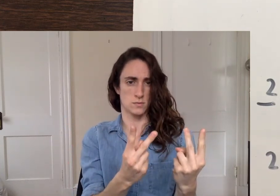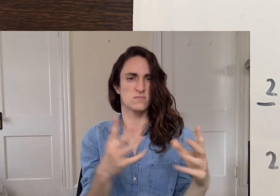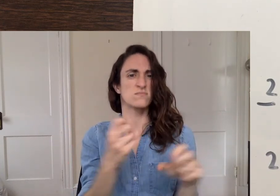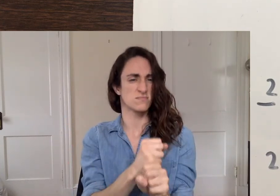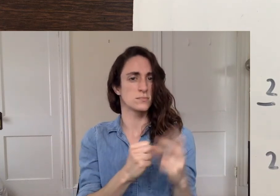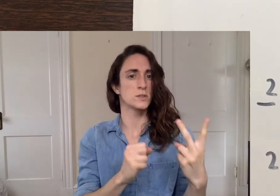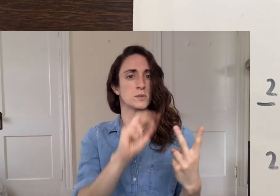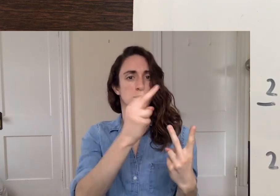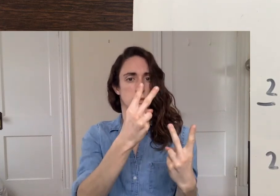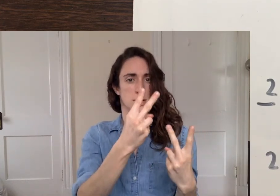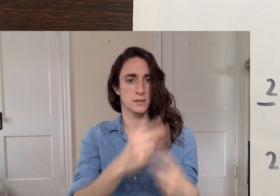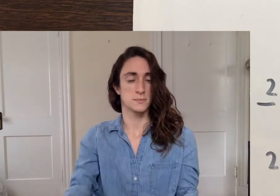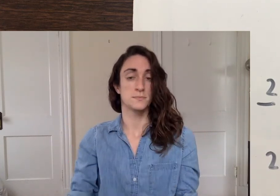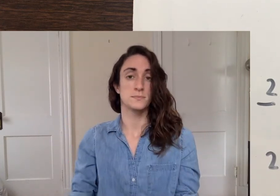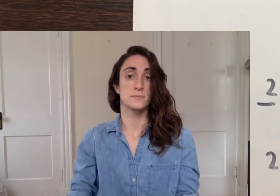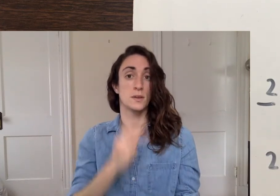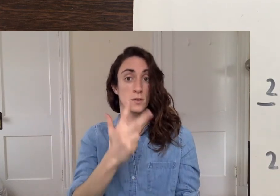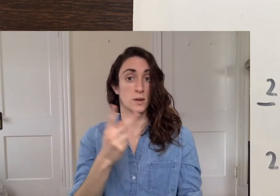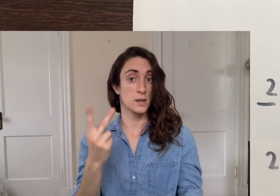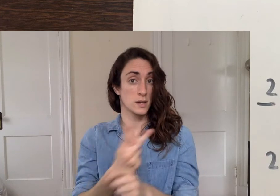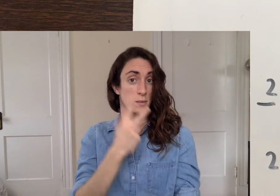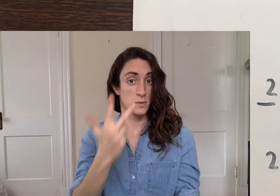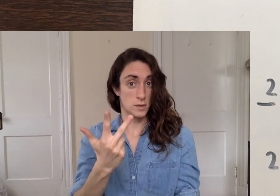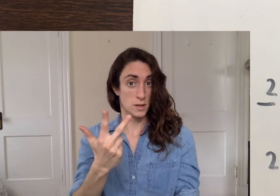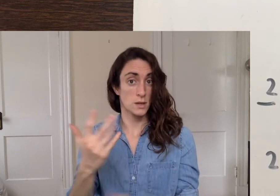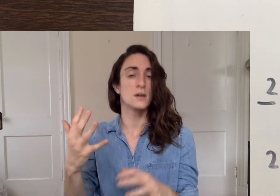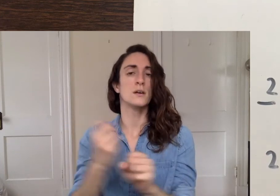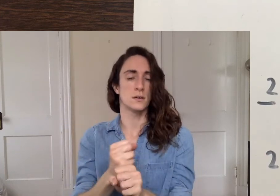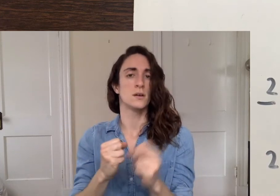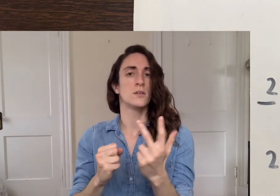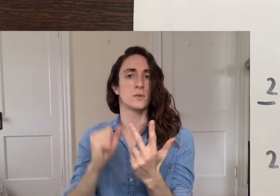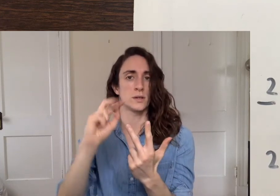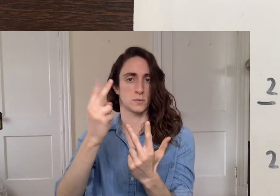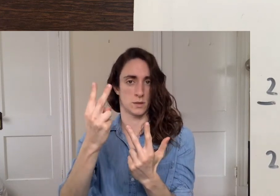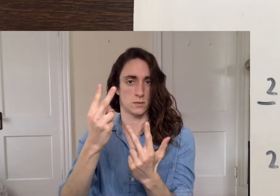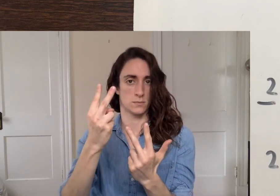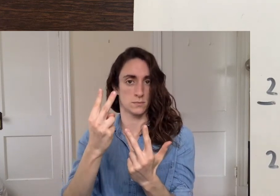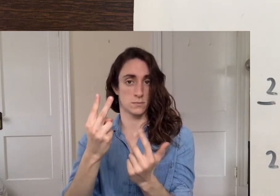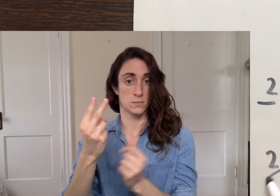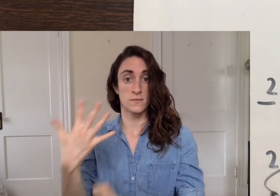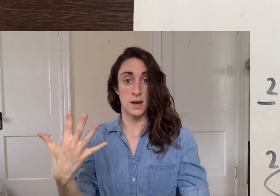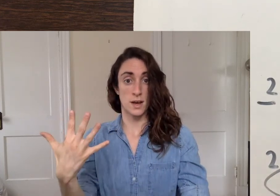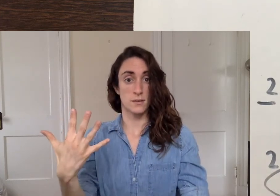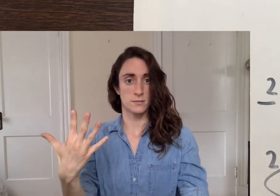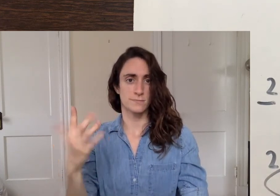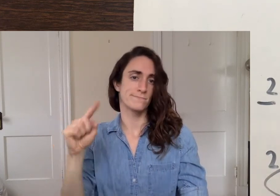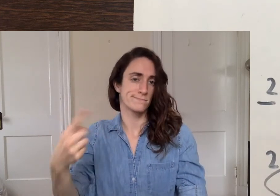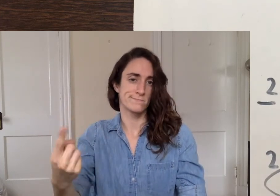multiplication, we can consolidate the repetition with exponents. 2 squared times 3 squared times 5.